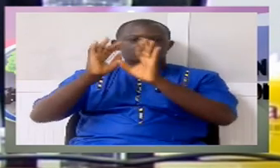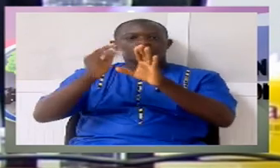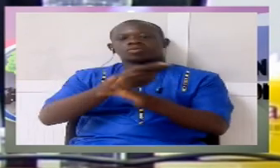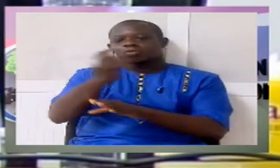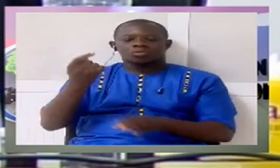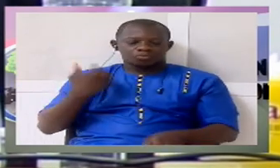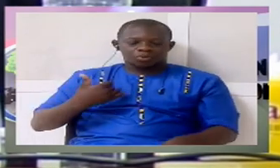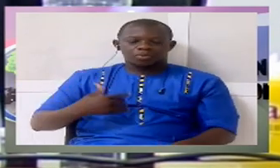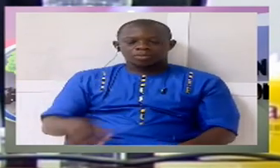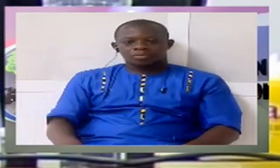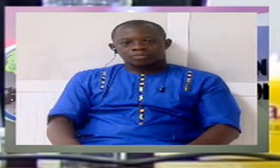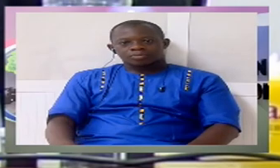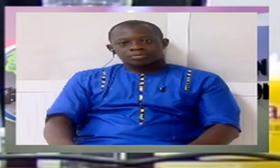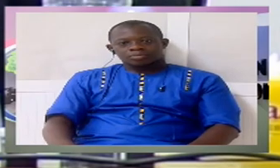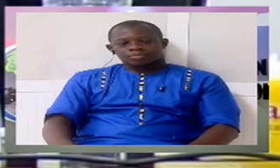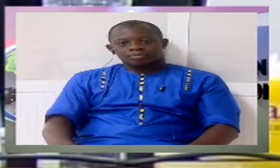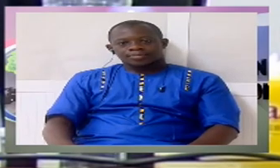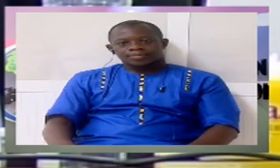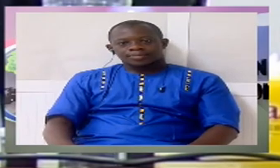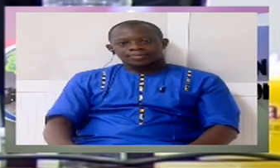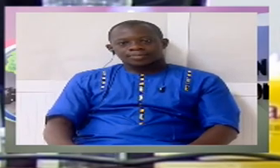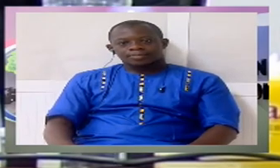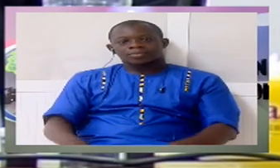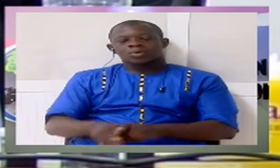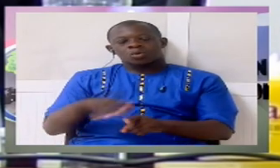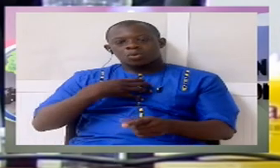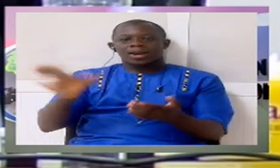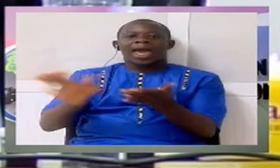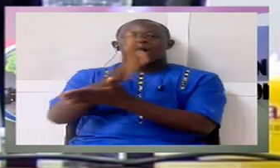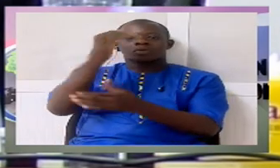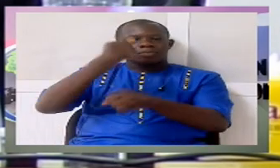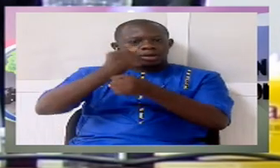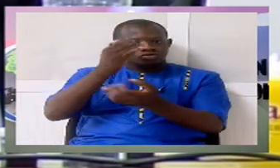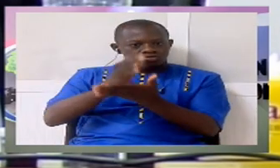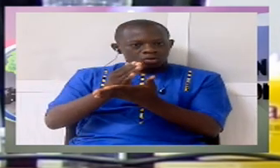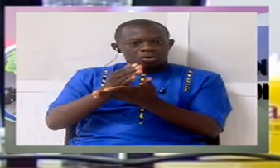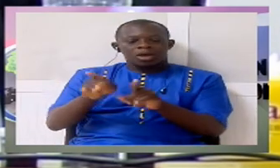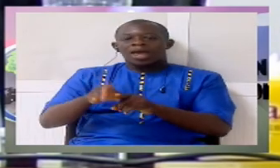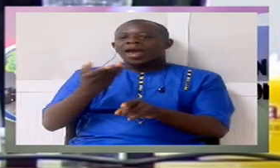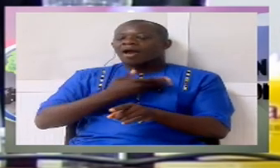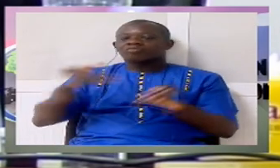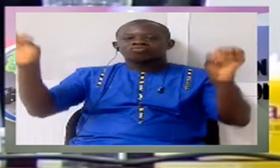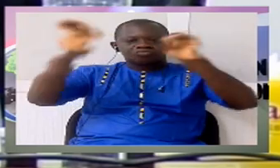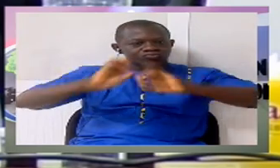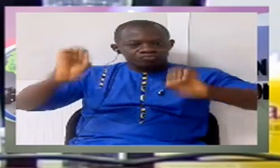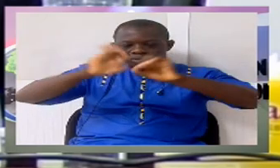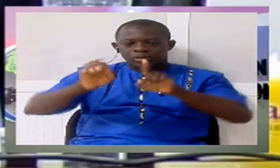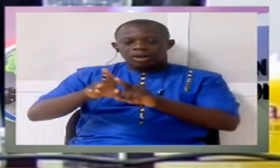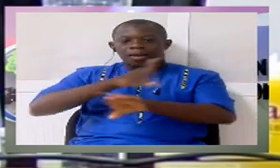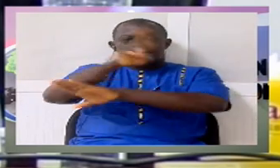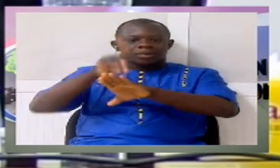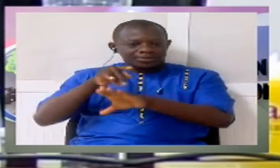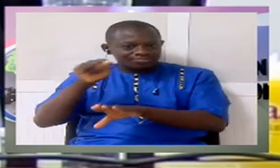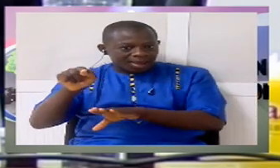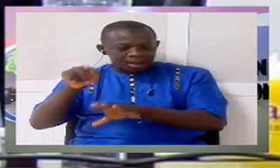pour ngeen daxako genné ko sa bu mu jotta exi pour remove the threat, make sure ne amatu la fa nekkon du fa